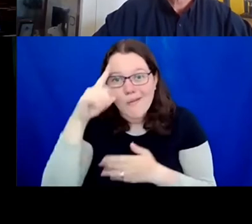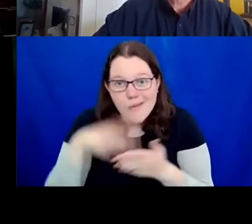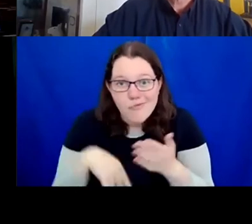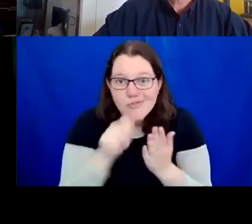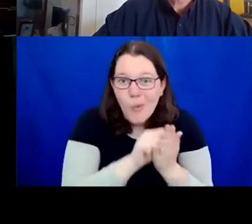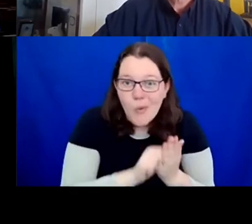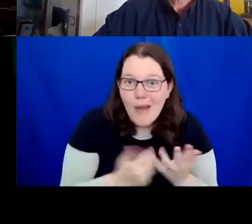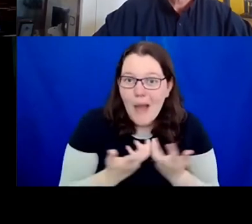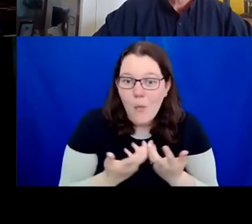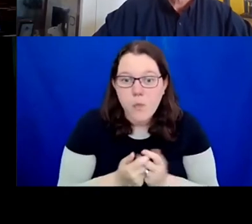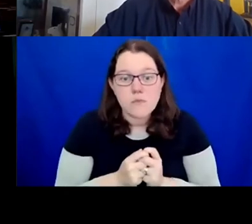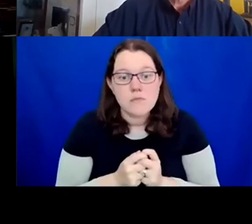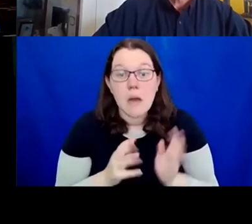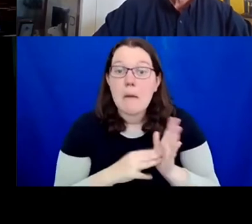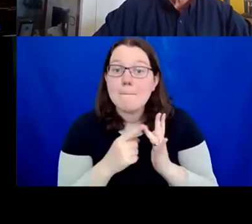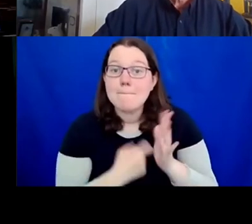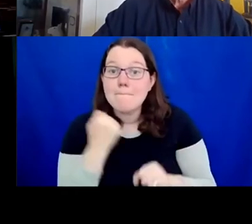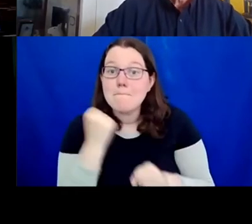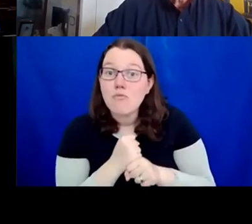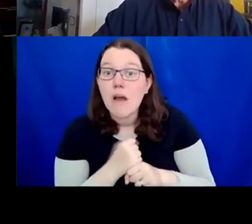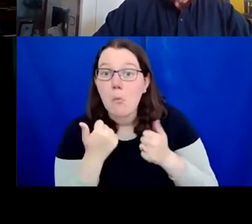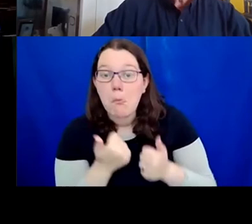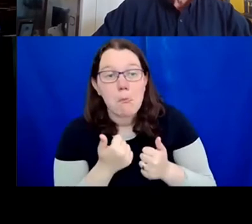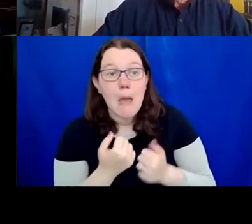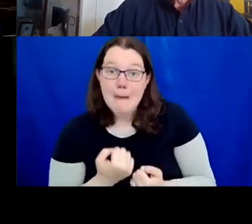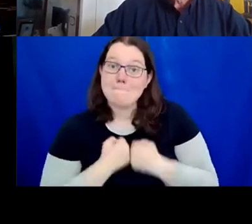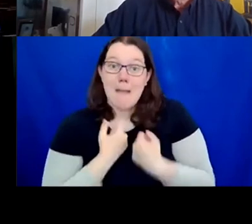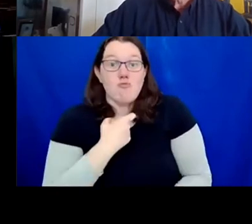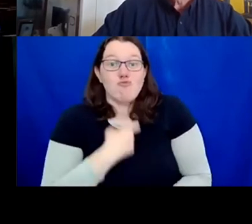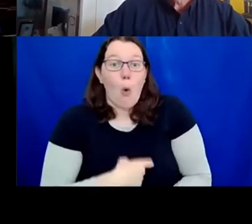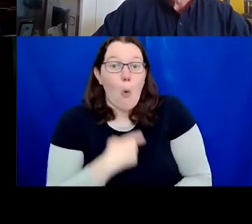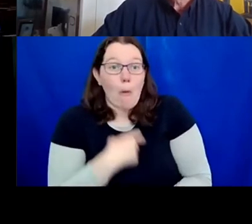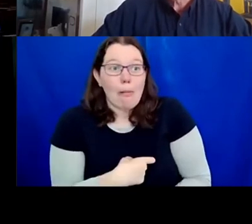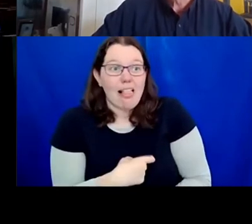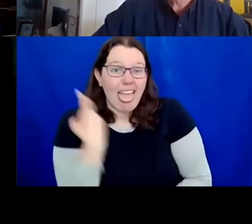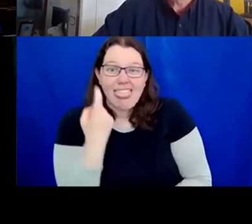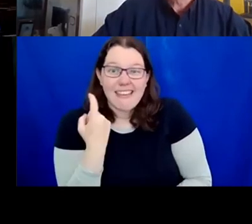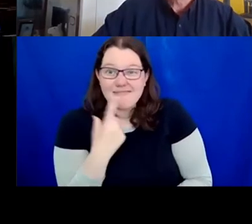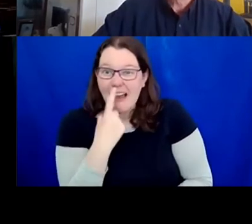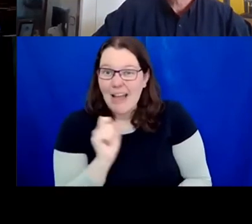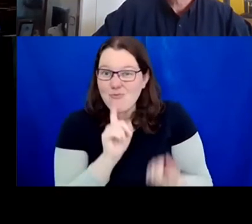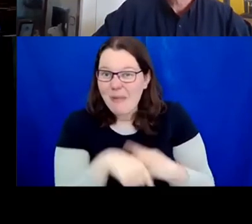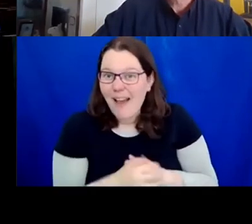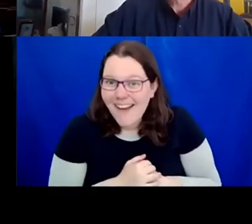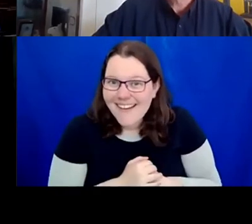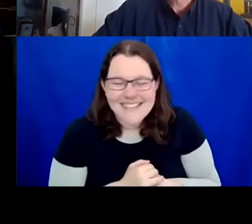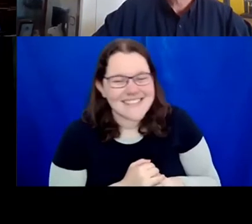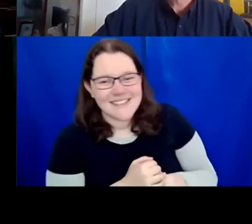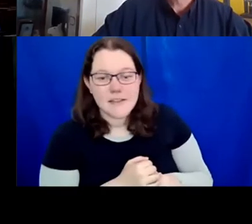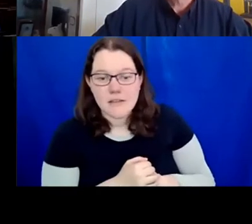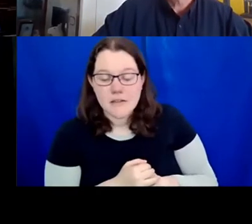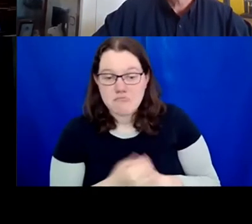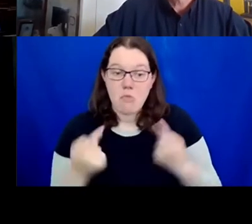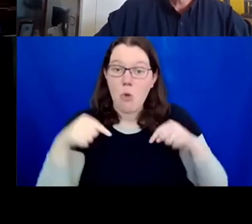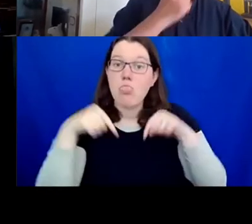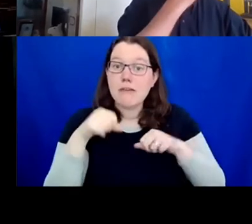Well, maybe I will, given the nature of my role within this programme, because we have, obviously, through this programme